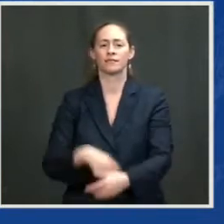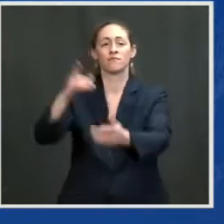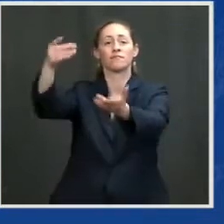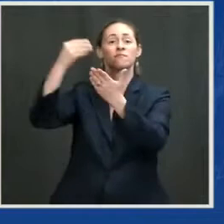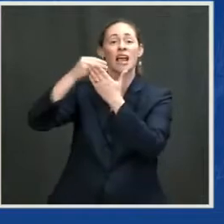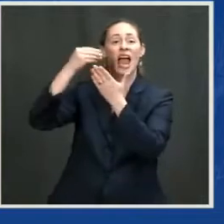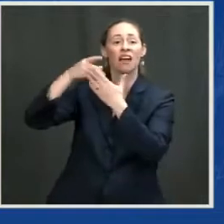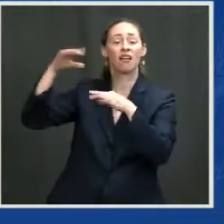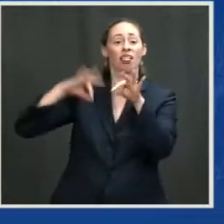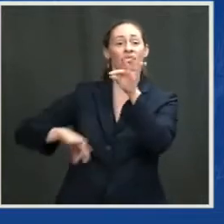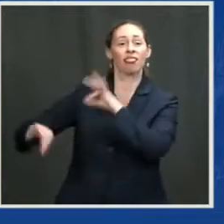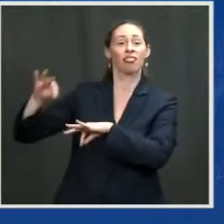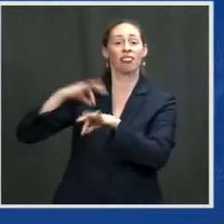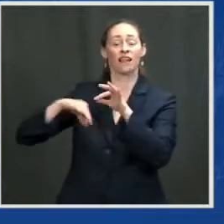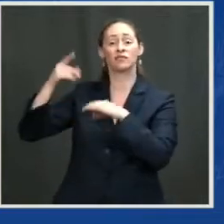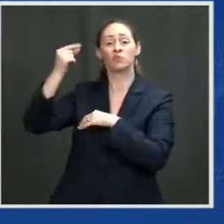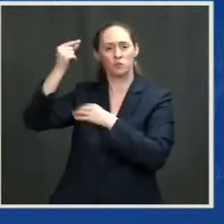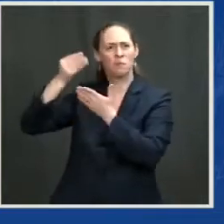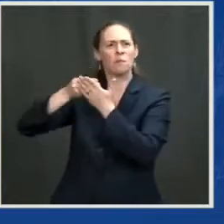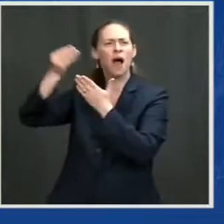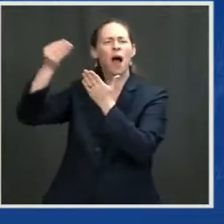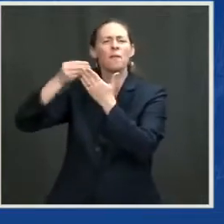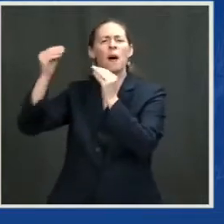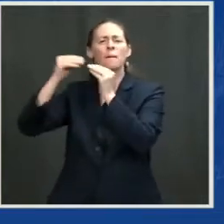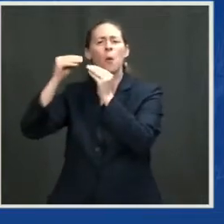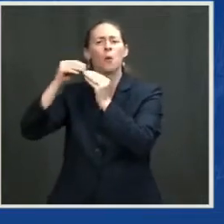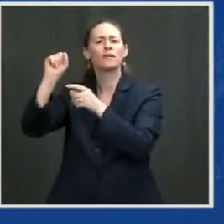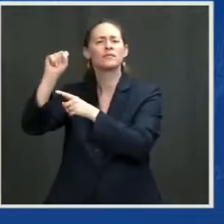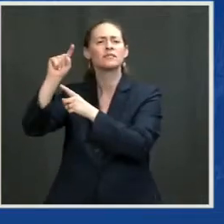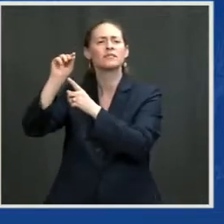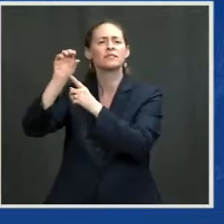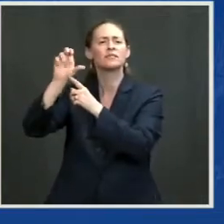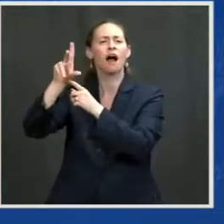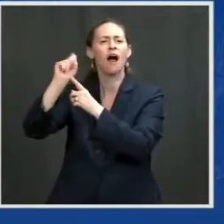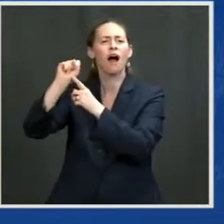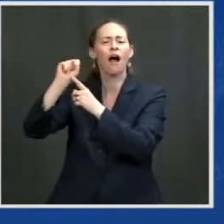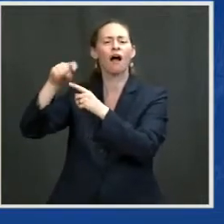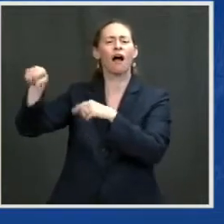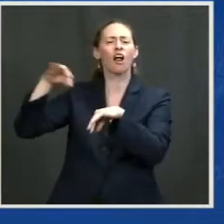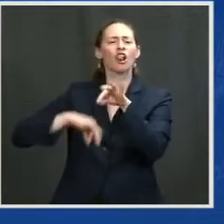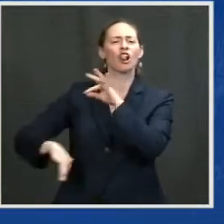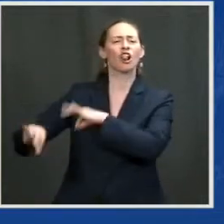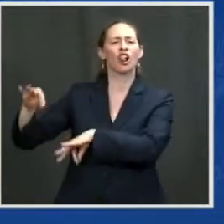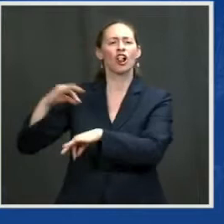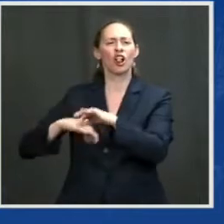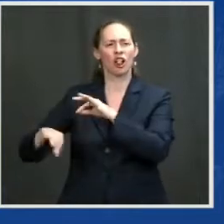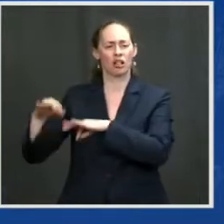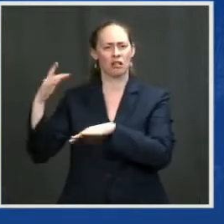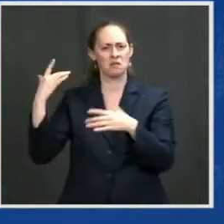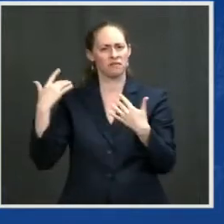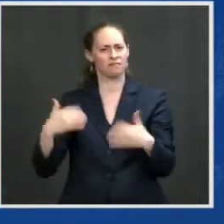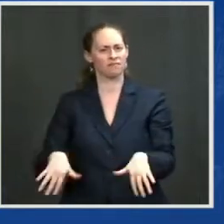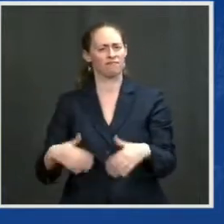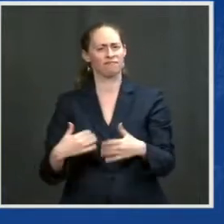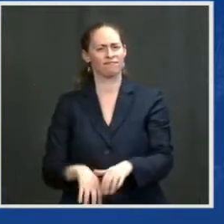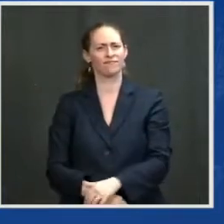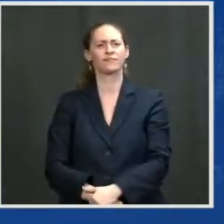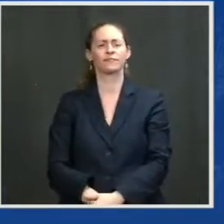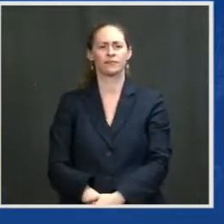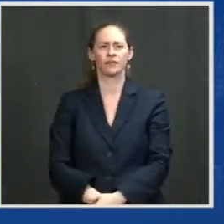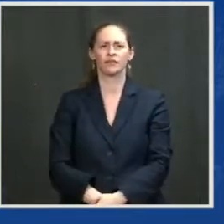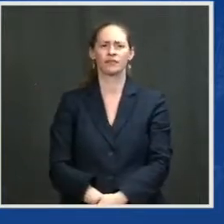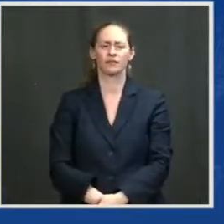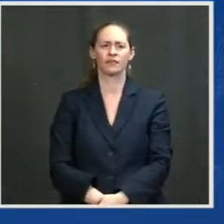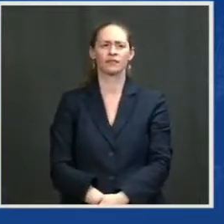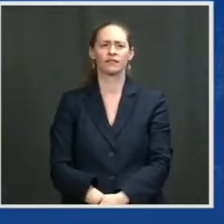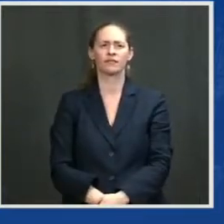Because CEOs now get paid in stock purchases, stock options. It used to be they got paid in direct salary. And